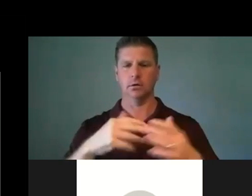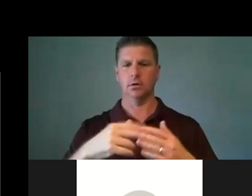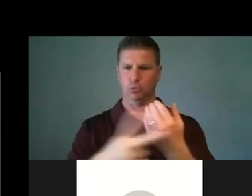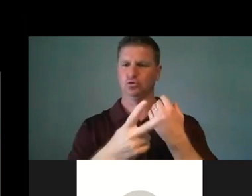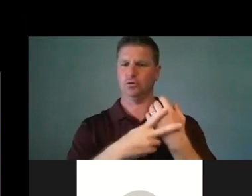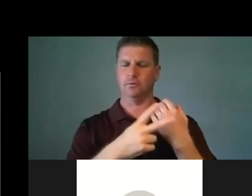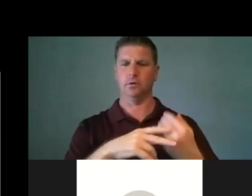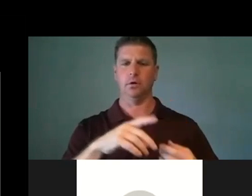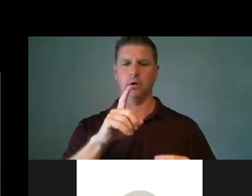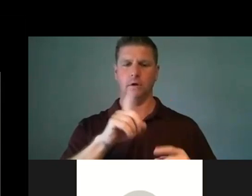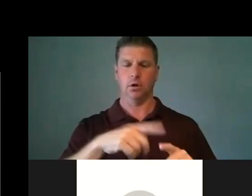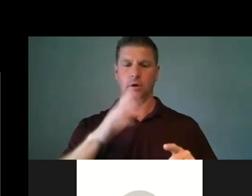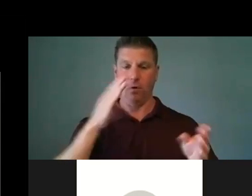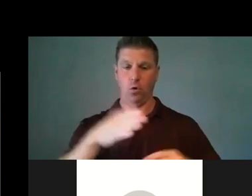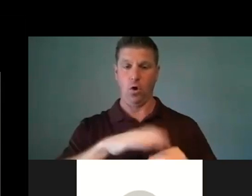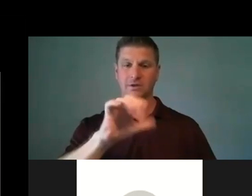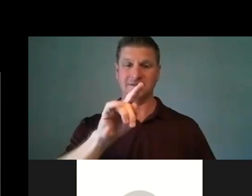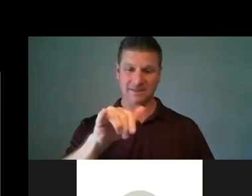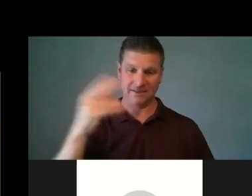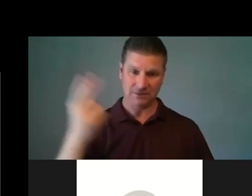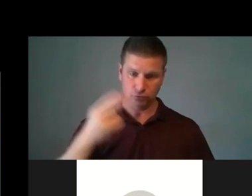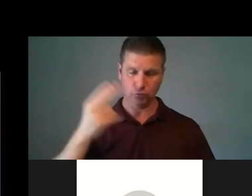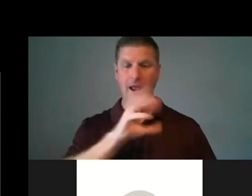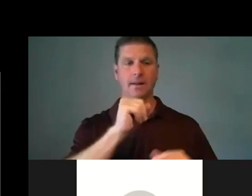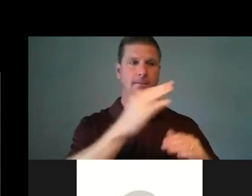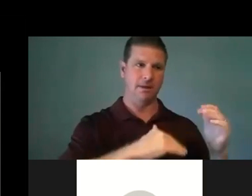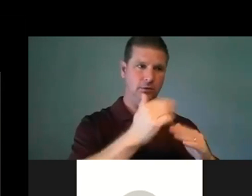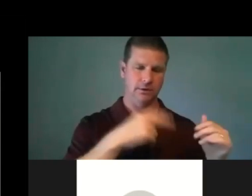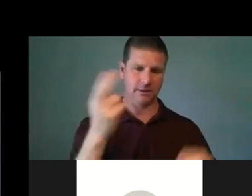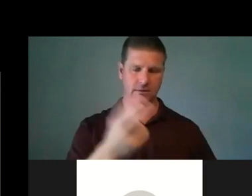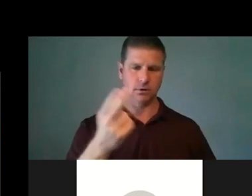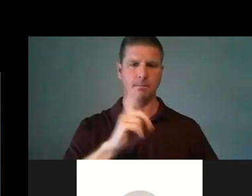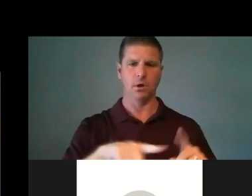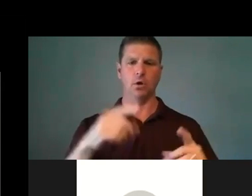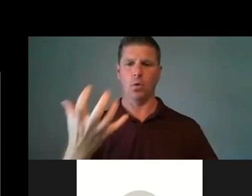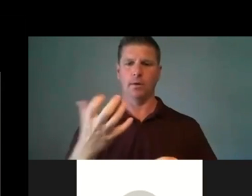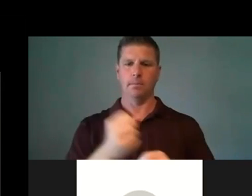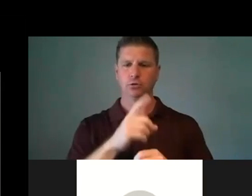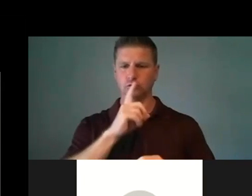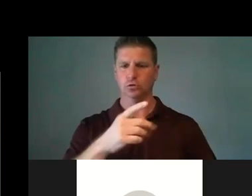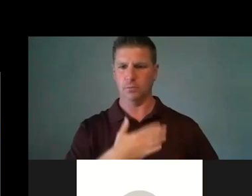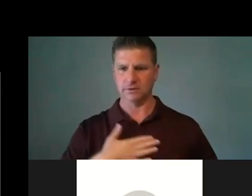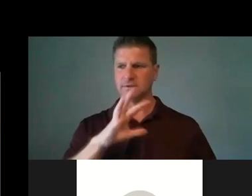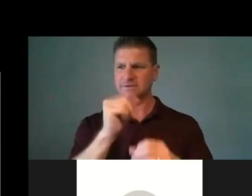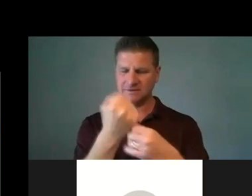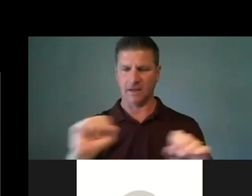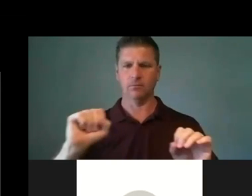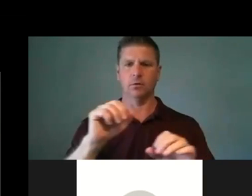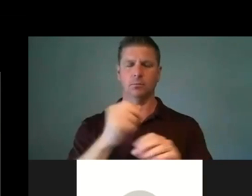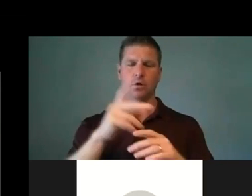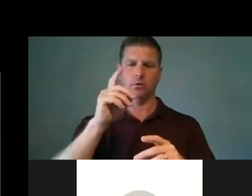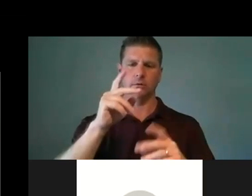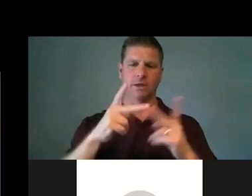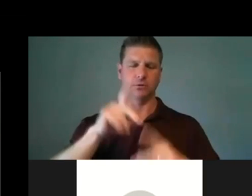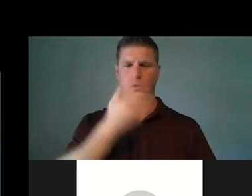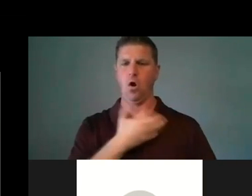respects both the city's history and the building's history, yet makes them pleasant, safe, and productive places for our employees